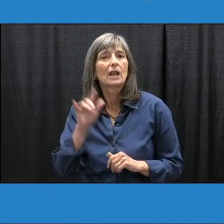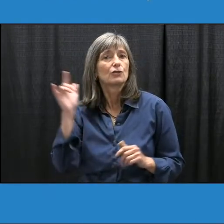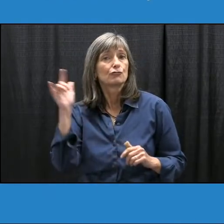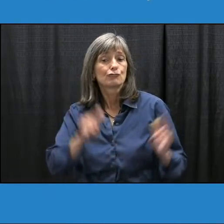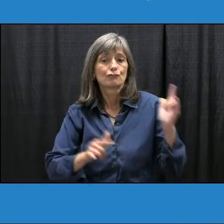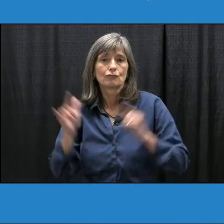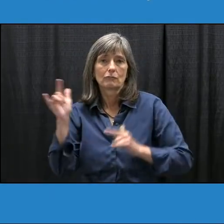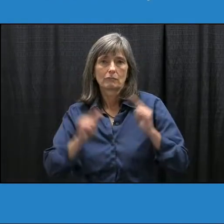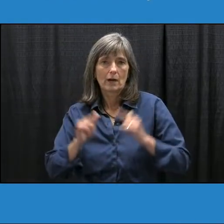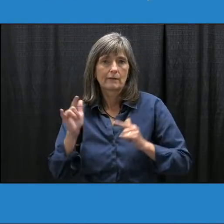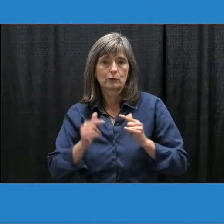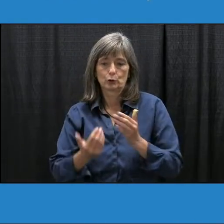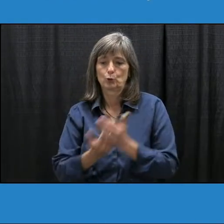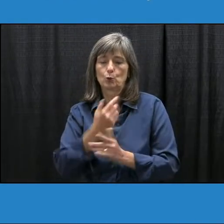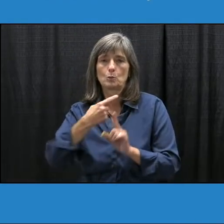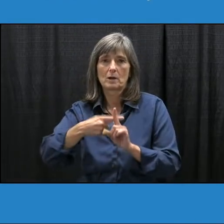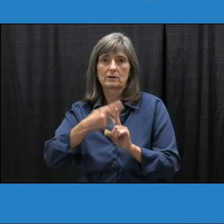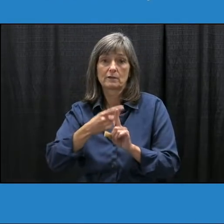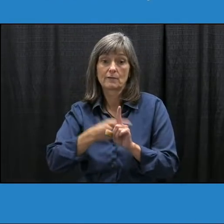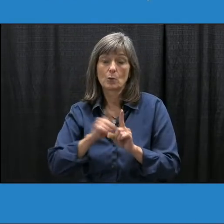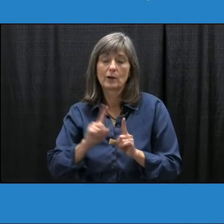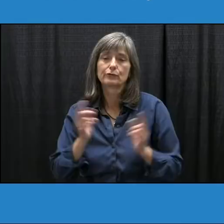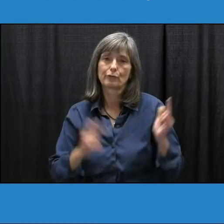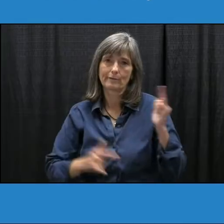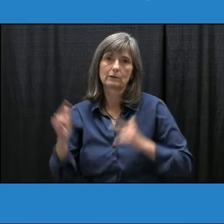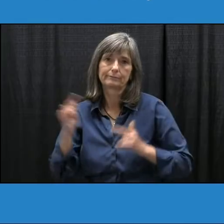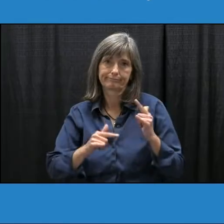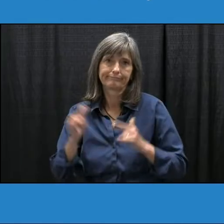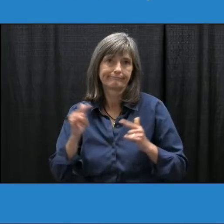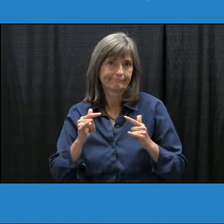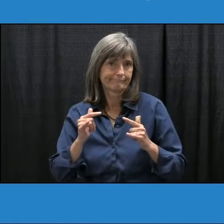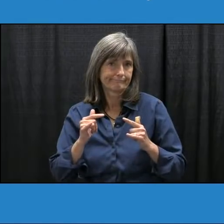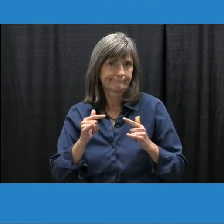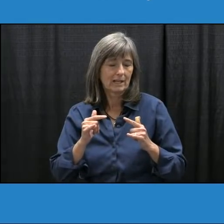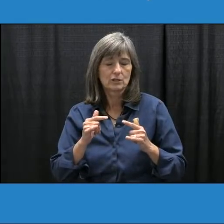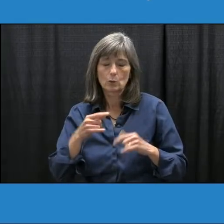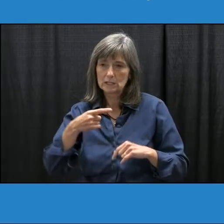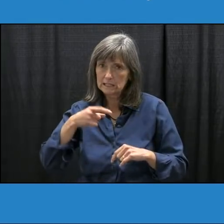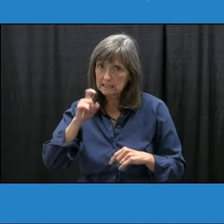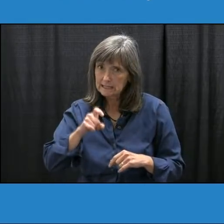of new infections. We really have to be vigilant